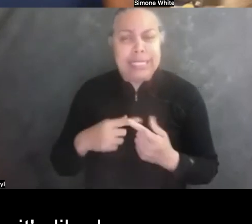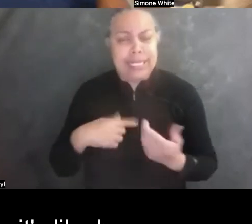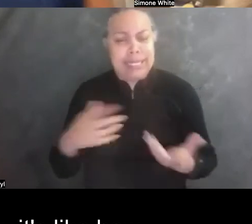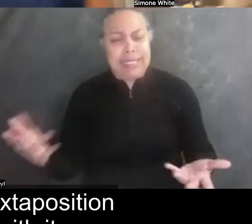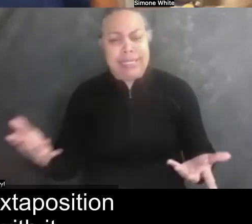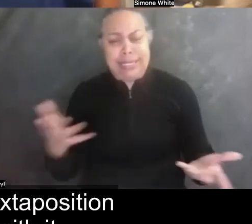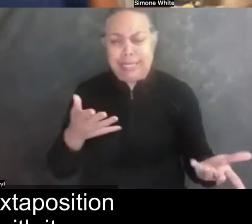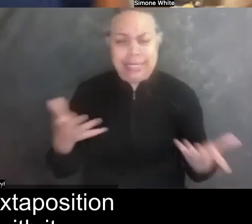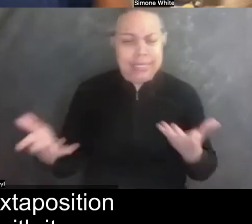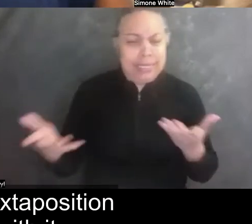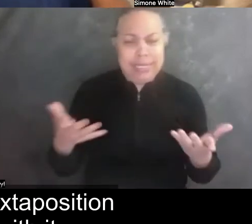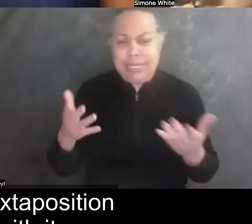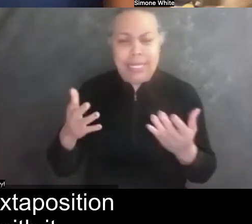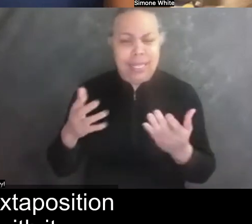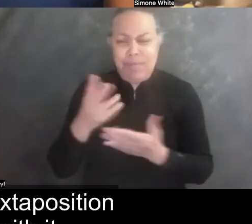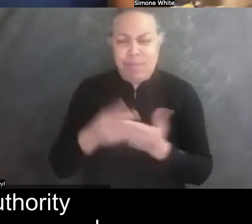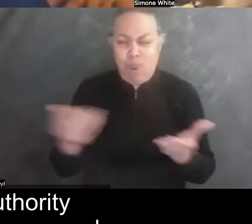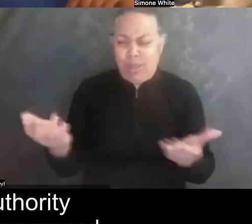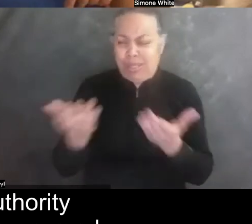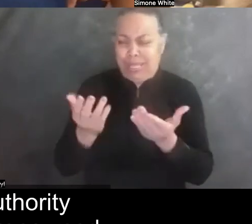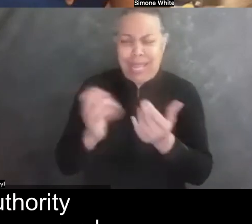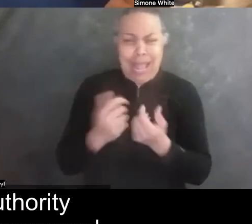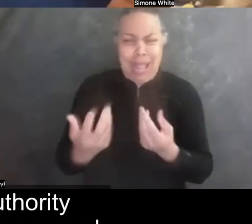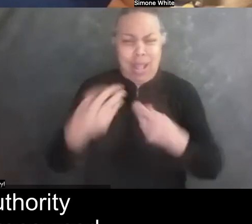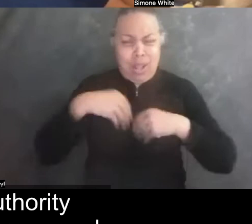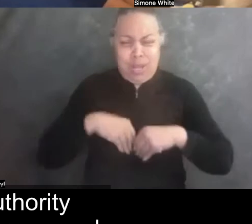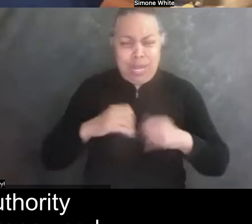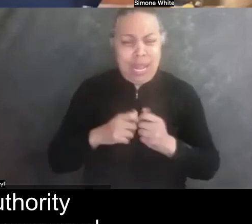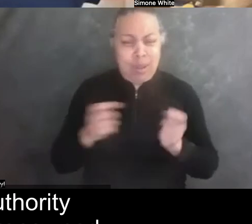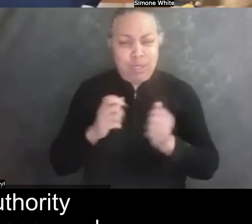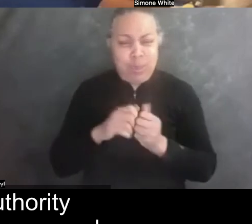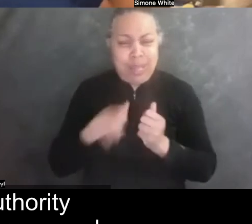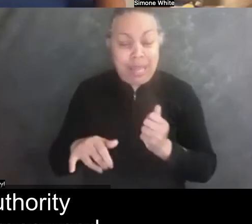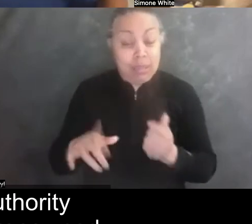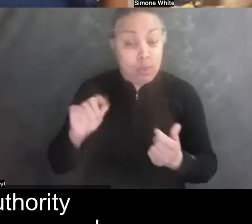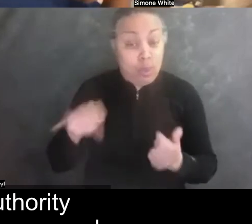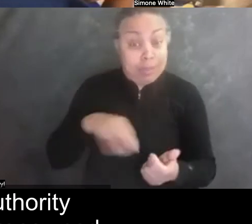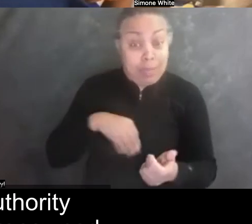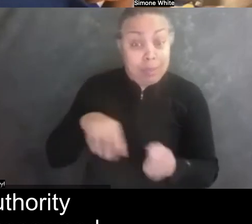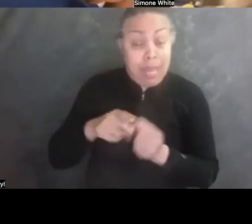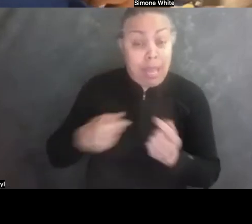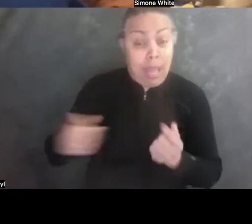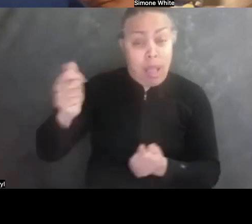how the juxtaposition of dealing with it as like an authority or someone of